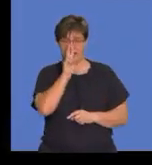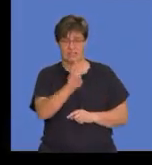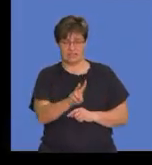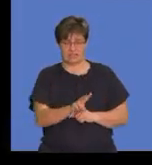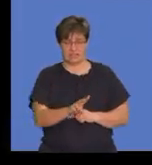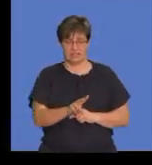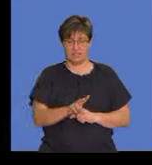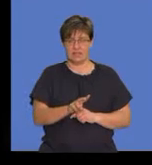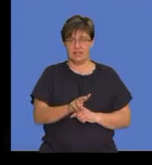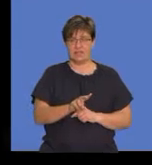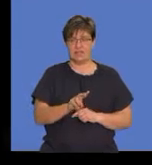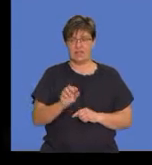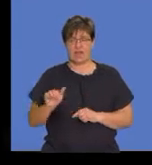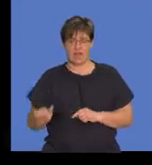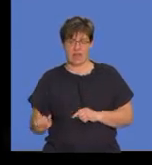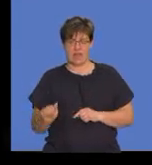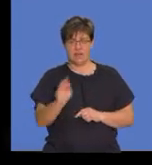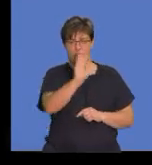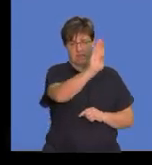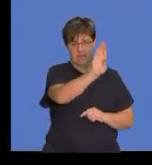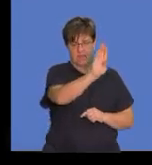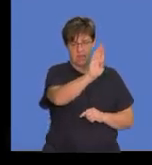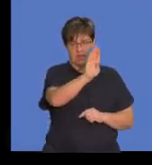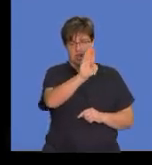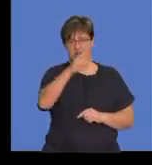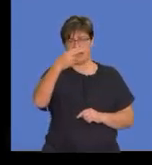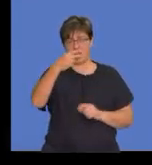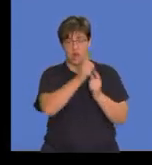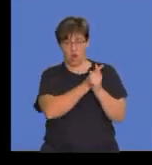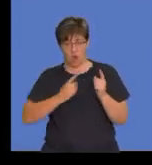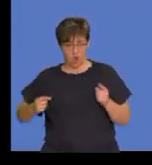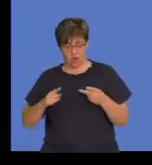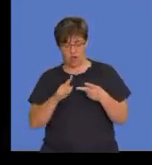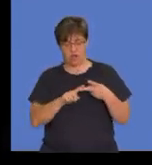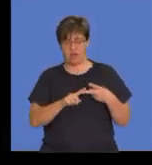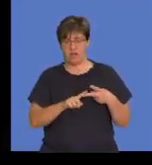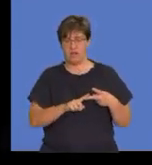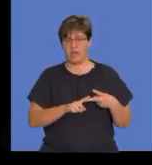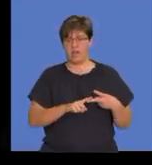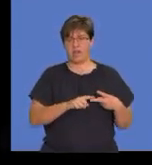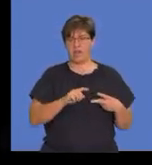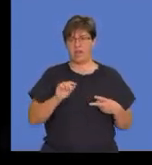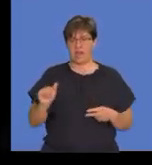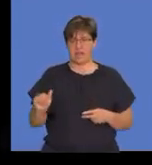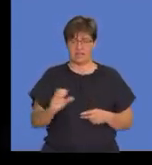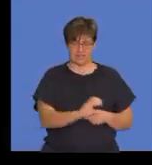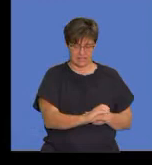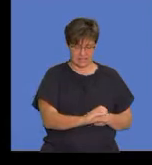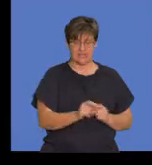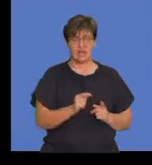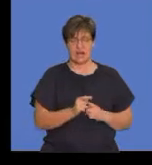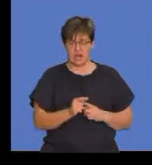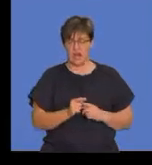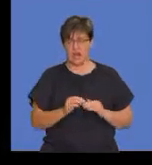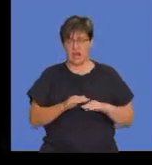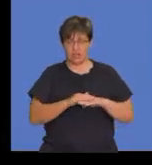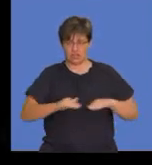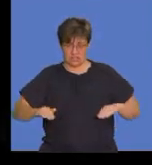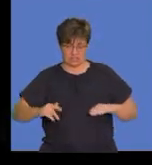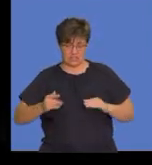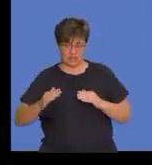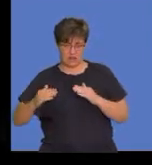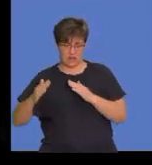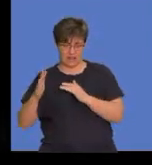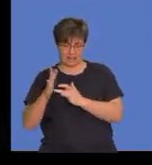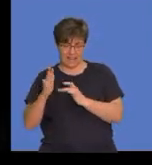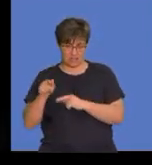that AB will be the hypotenuse, the AC will be the adjacent, BC will then be the opposite side of